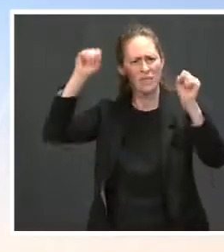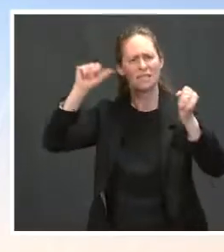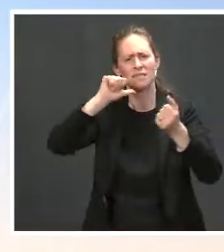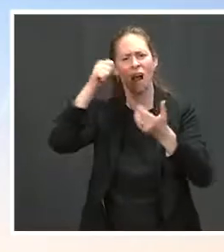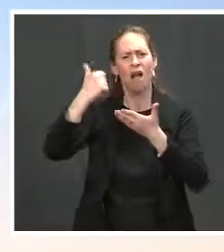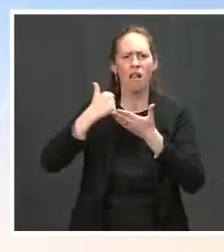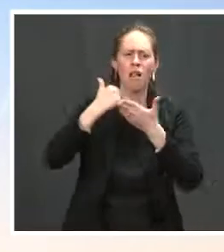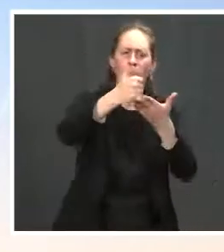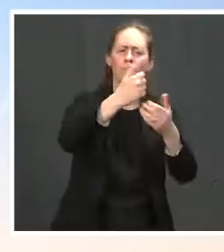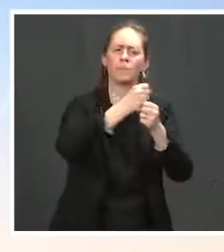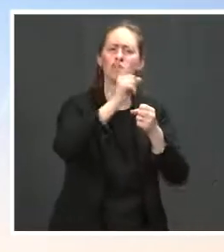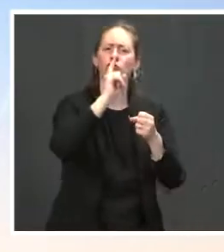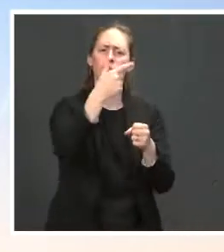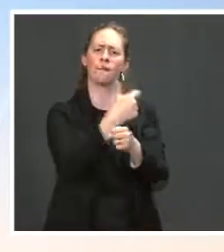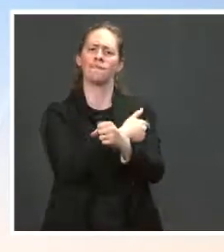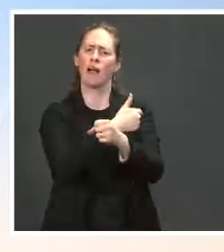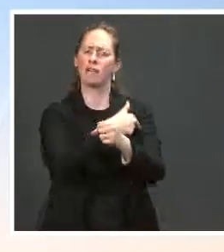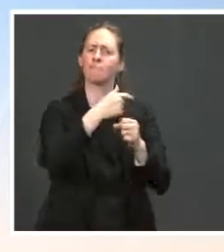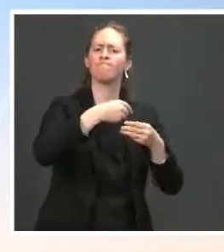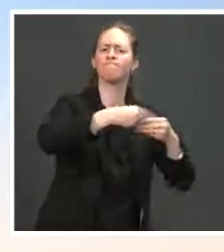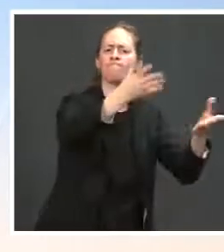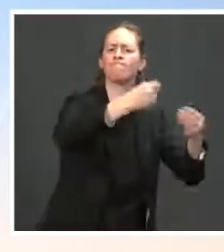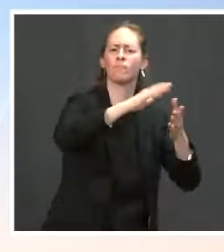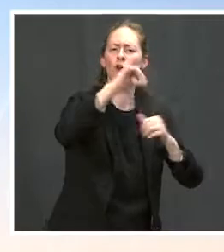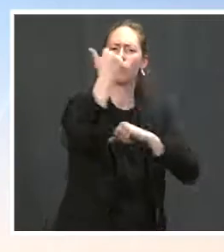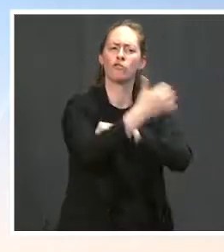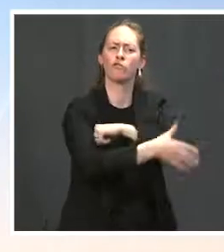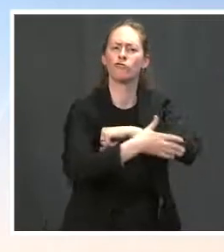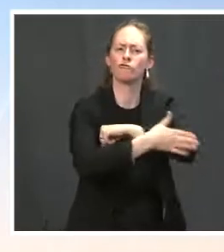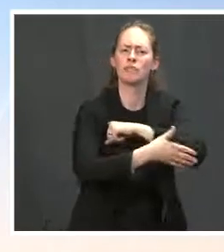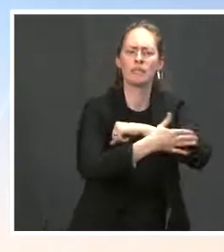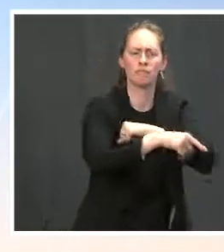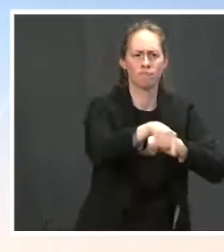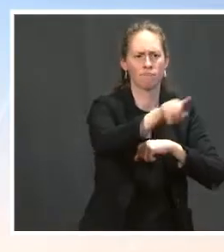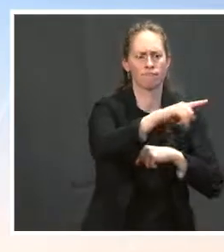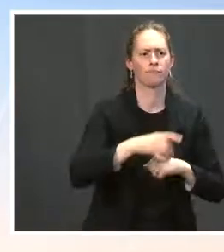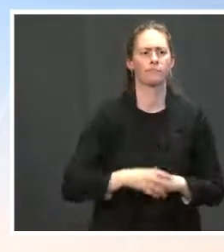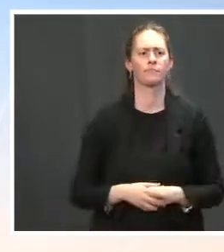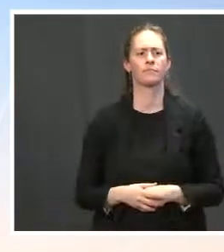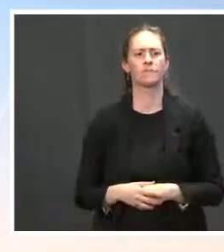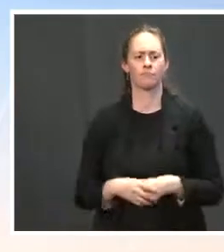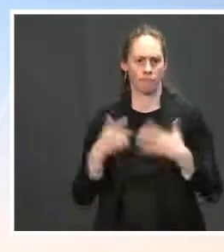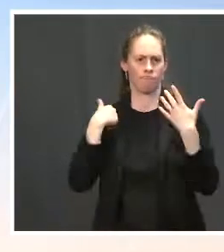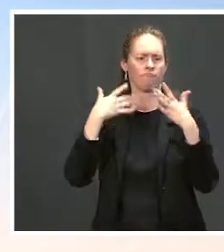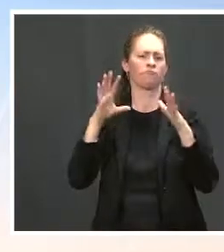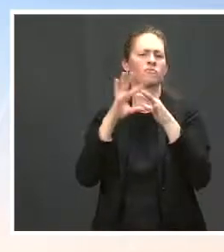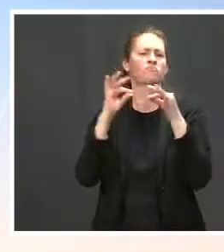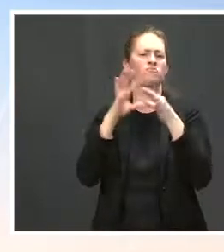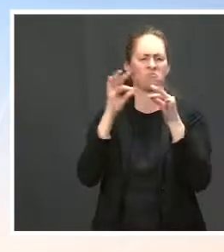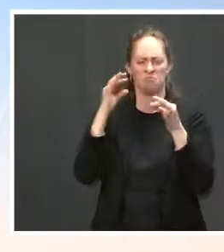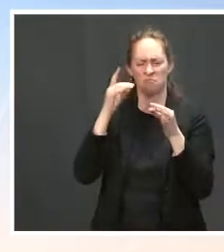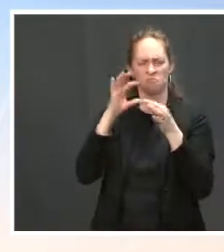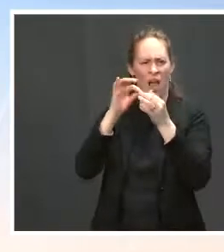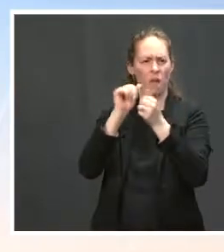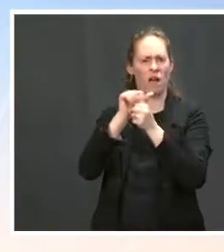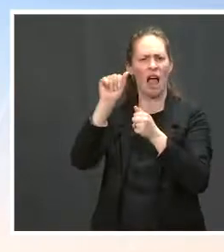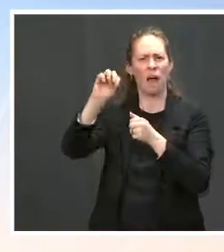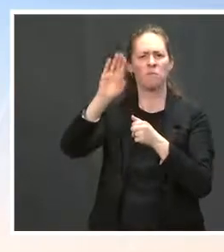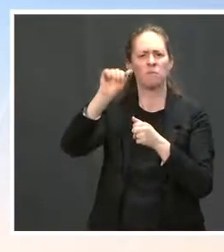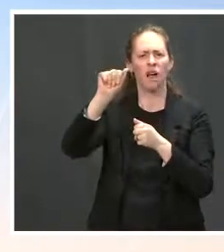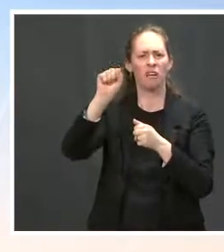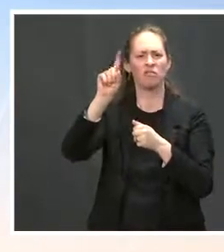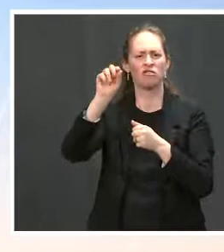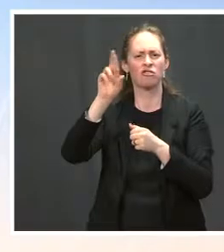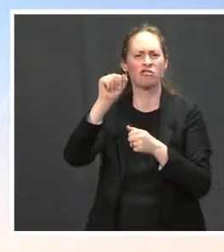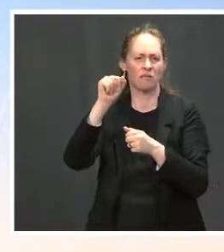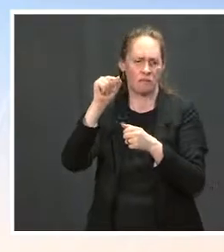our USTR ambassador gave some remarks related to this just last weekend, and I'd certainly point you to those. And we're certainly looking at a